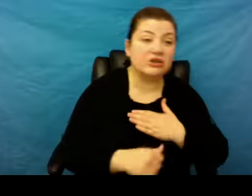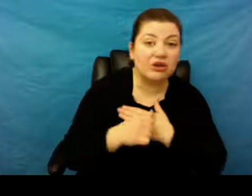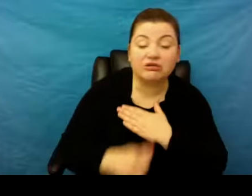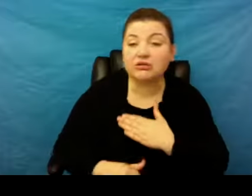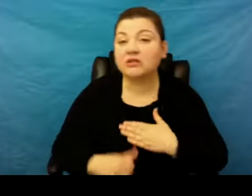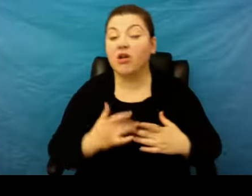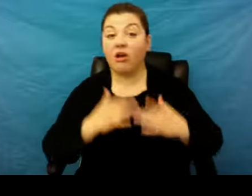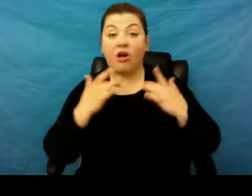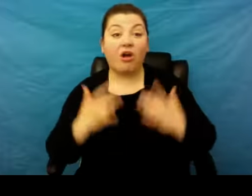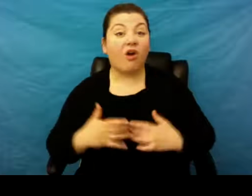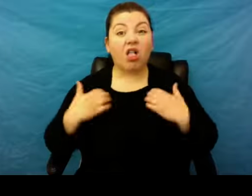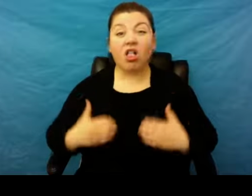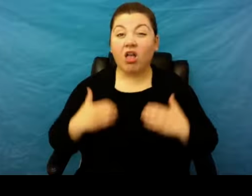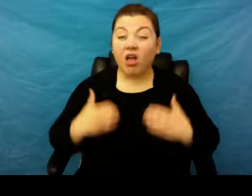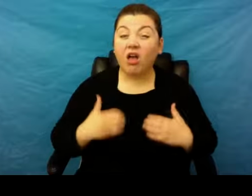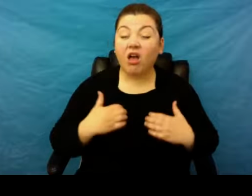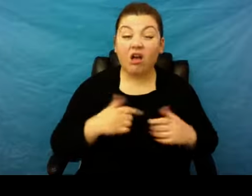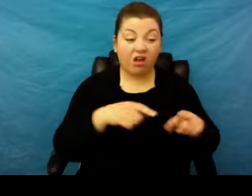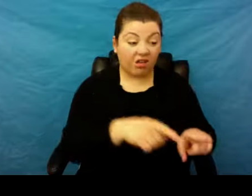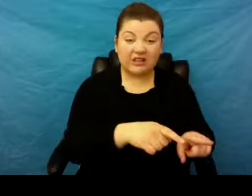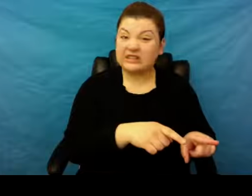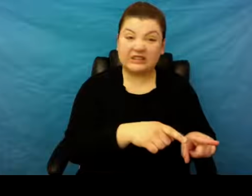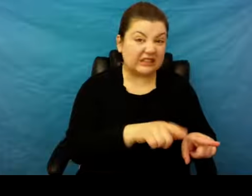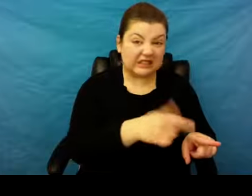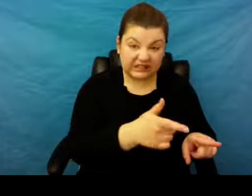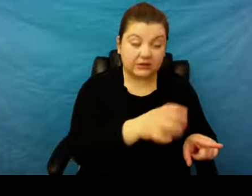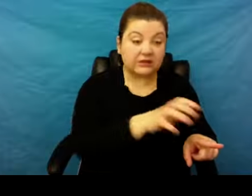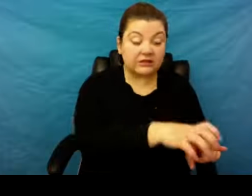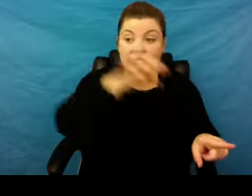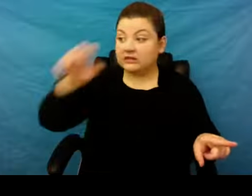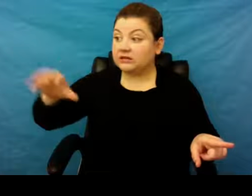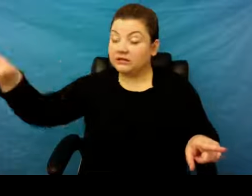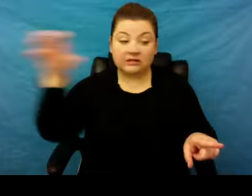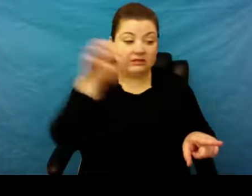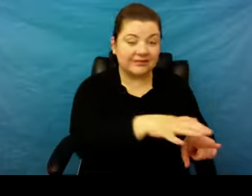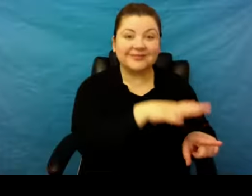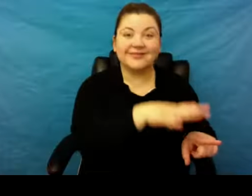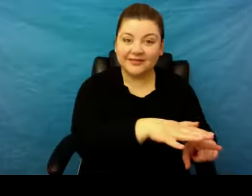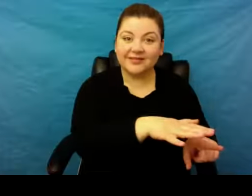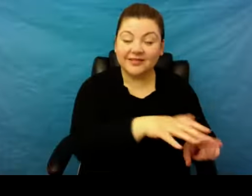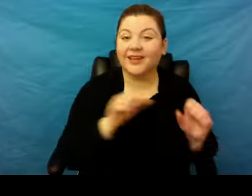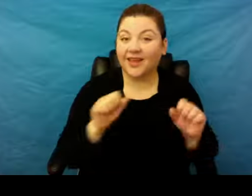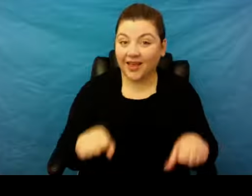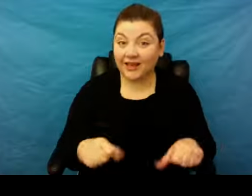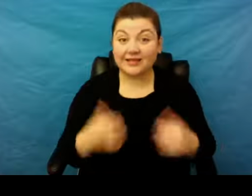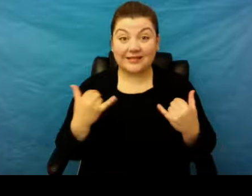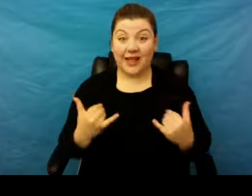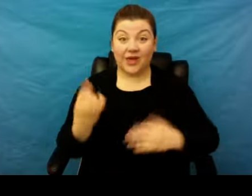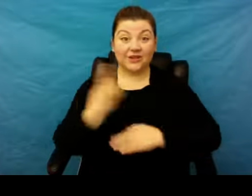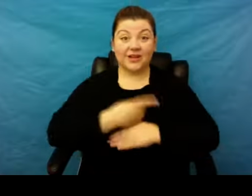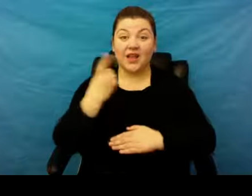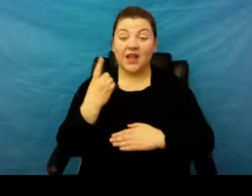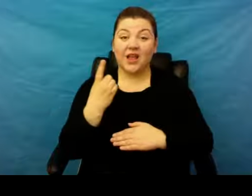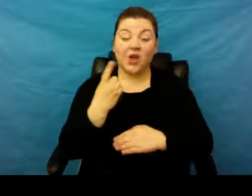heart transplants. At this point, we do none of that. Almost none of that.